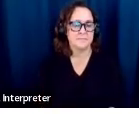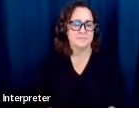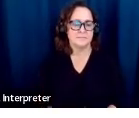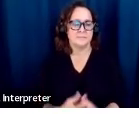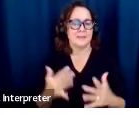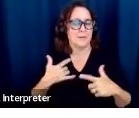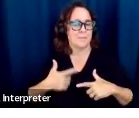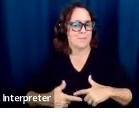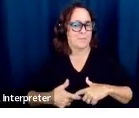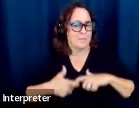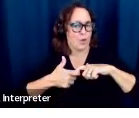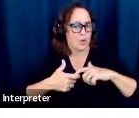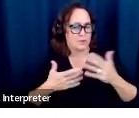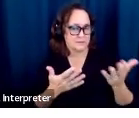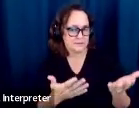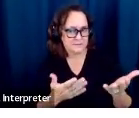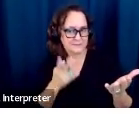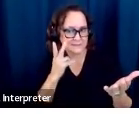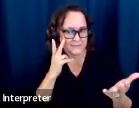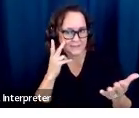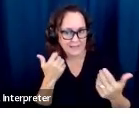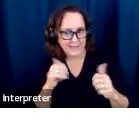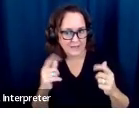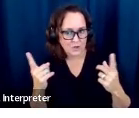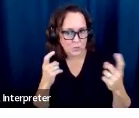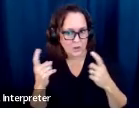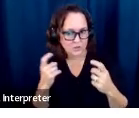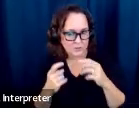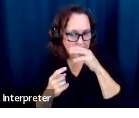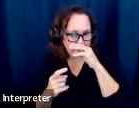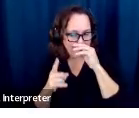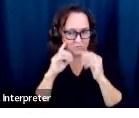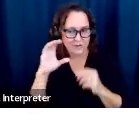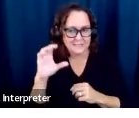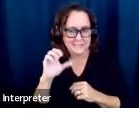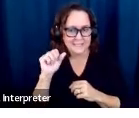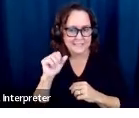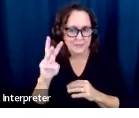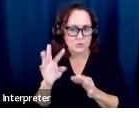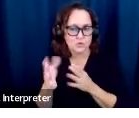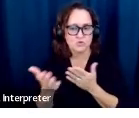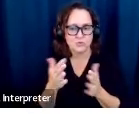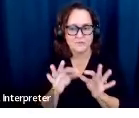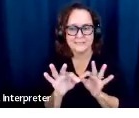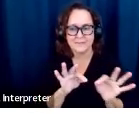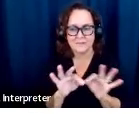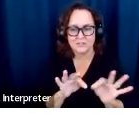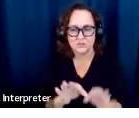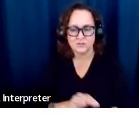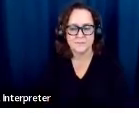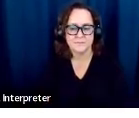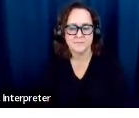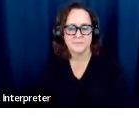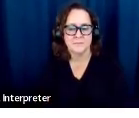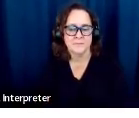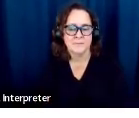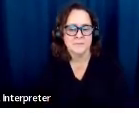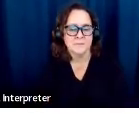these updates that KDES has made to the CSW service definitions and provider qualifications.